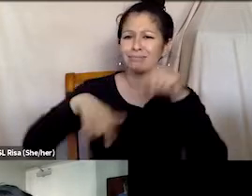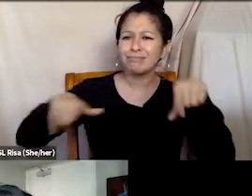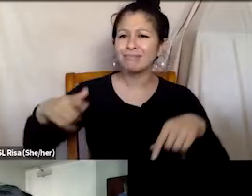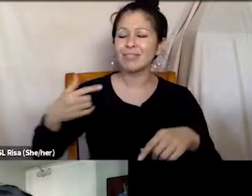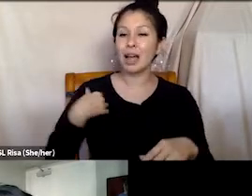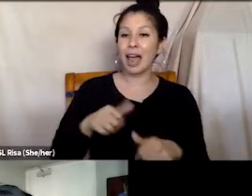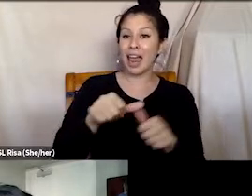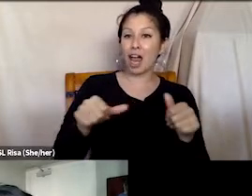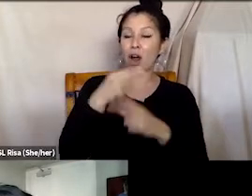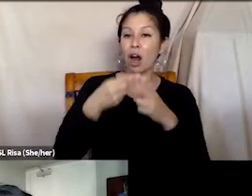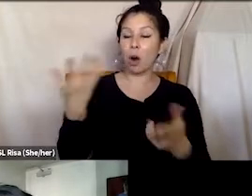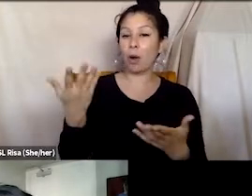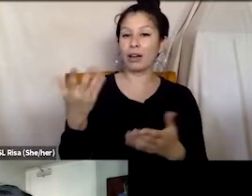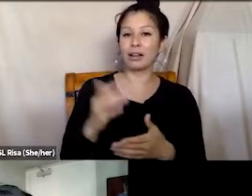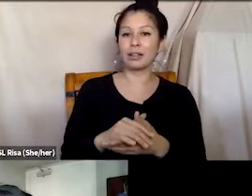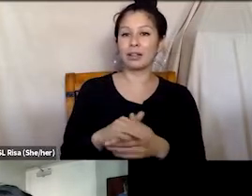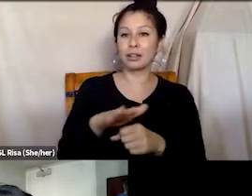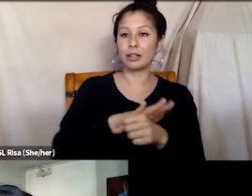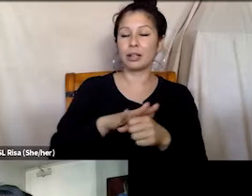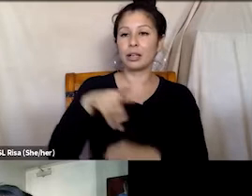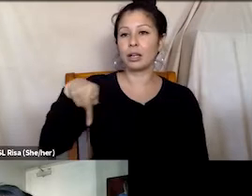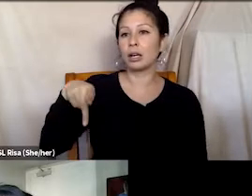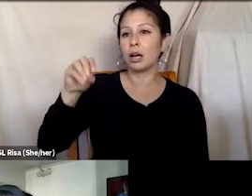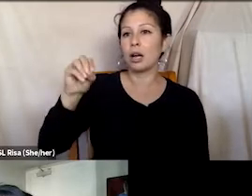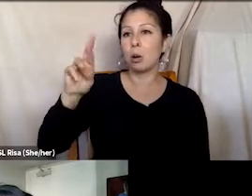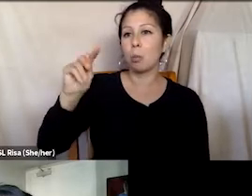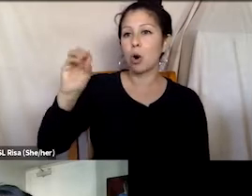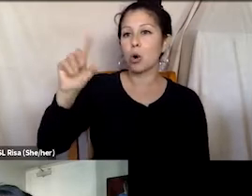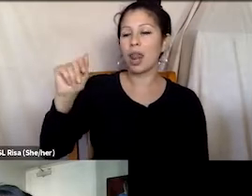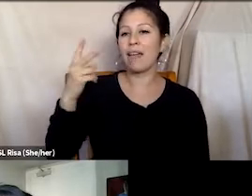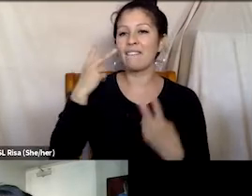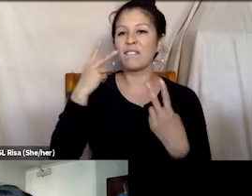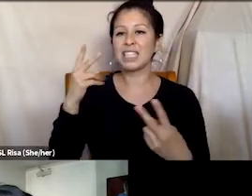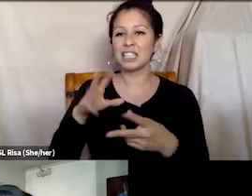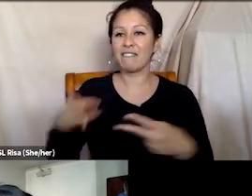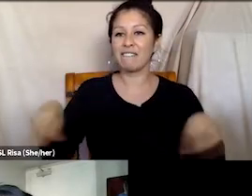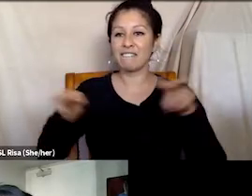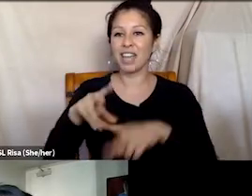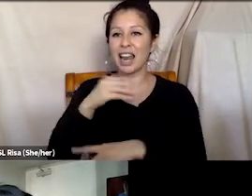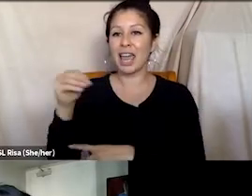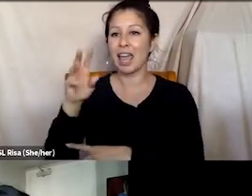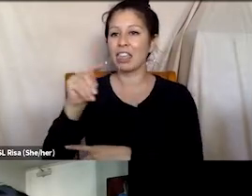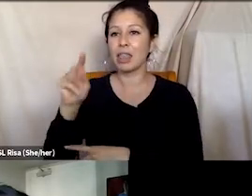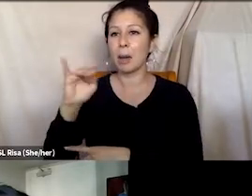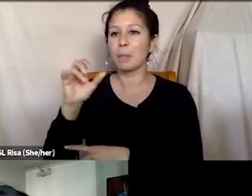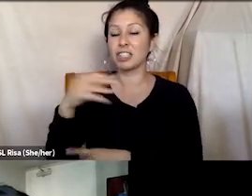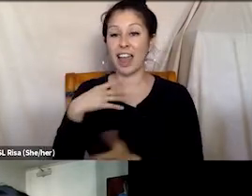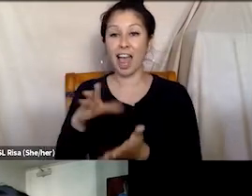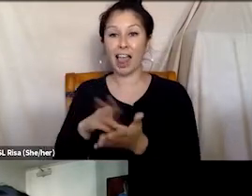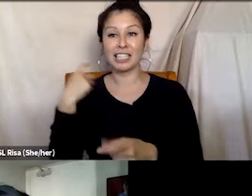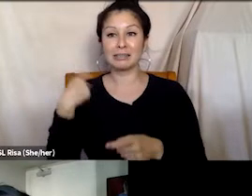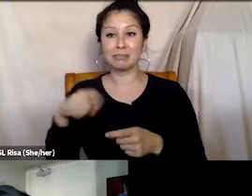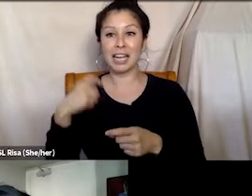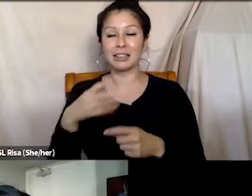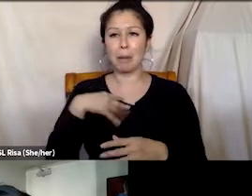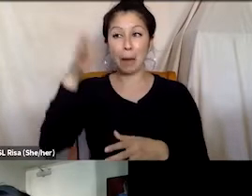area called Portola, Visitation Valley, and the Mission. And I actually learned Spanish. My parents